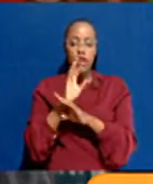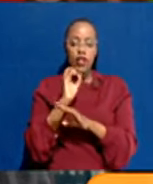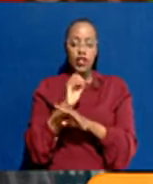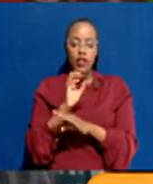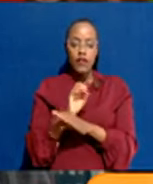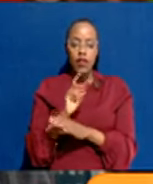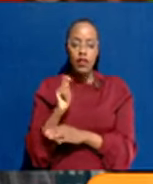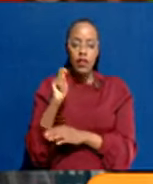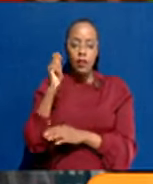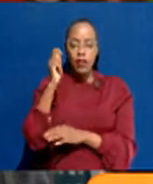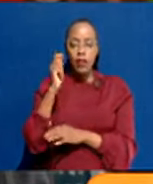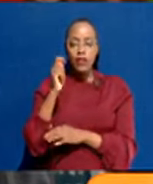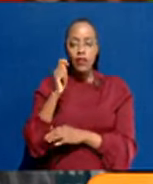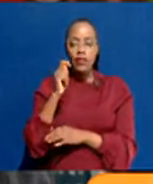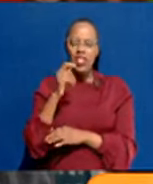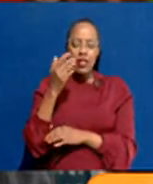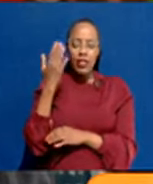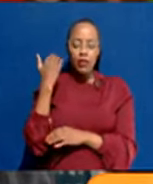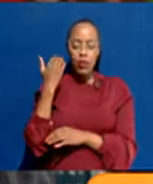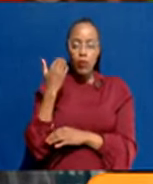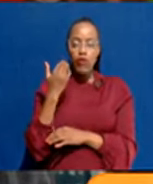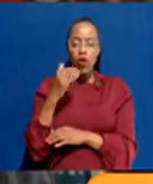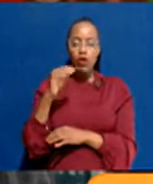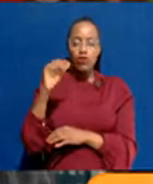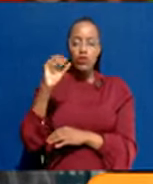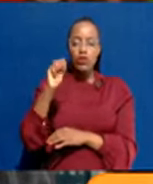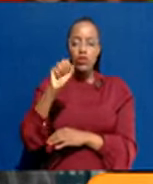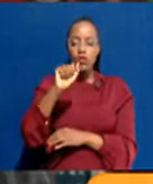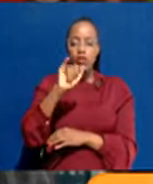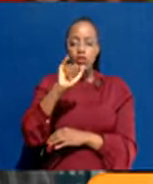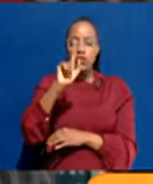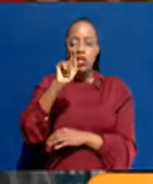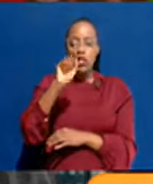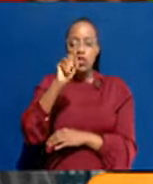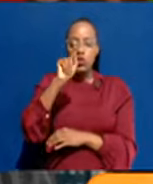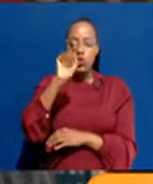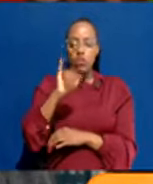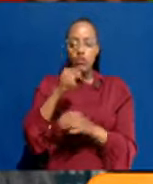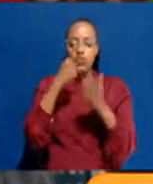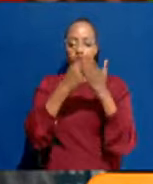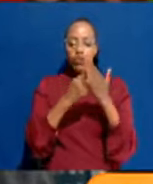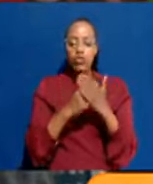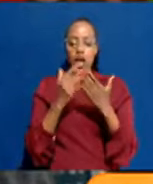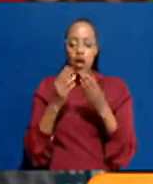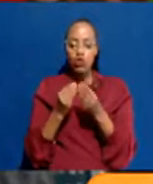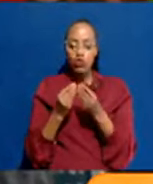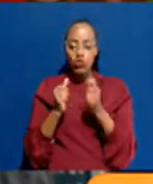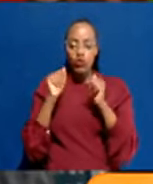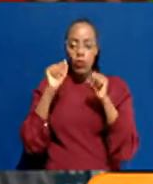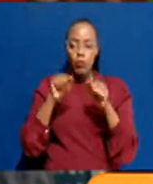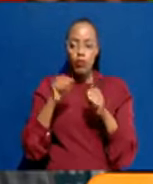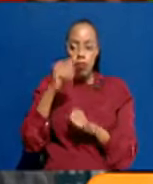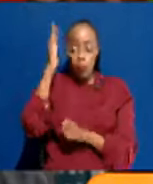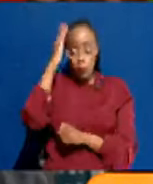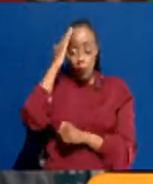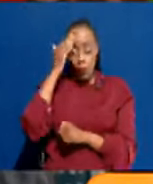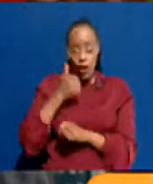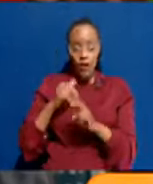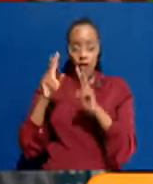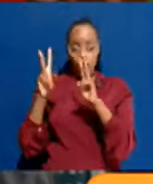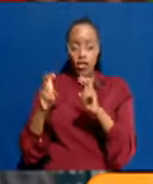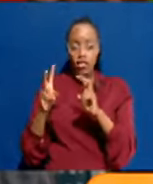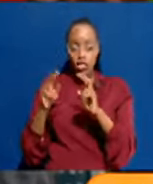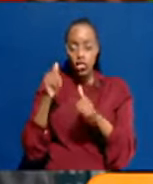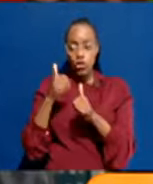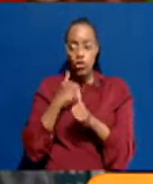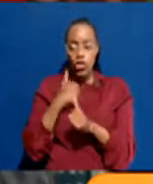President, George Saitoti, really to discuss on how they can resolve. You remember the outstanding issues.